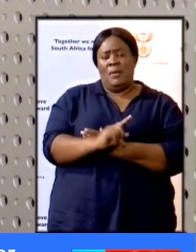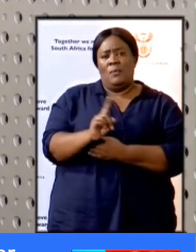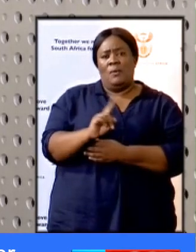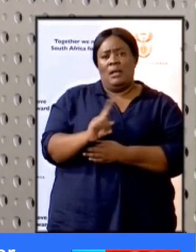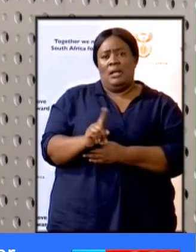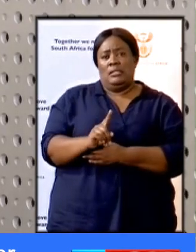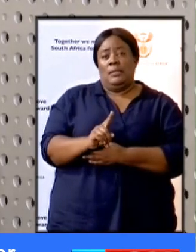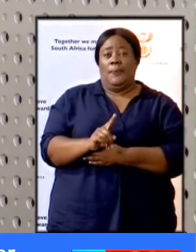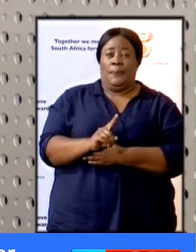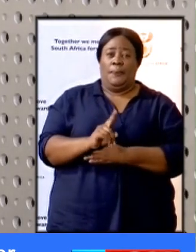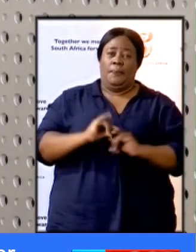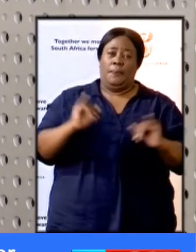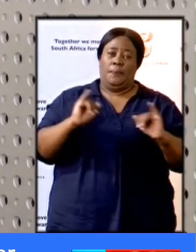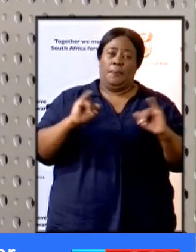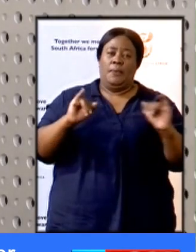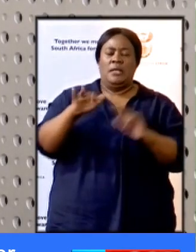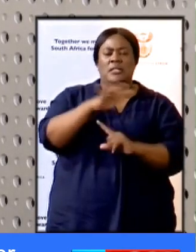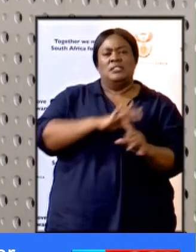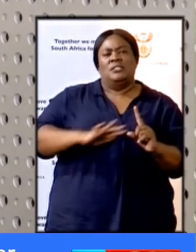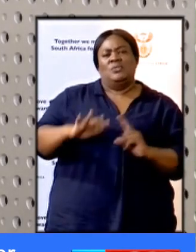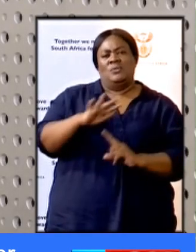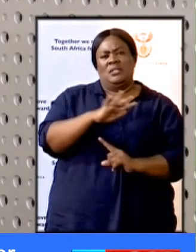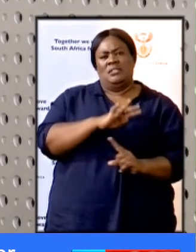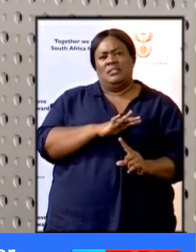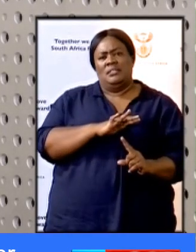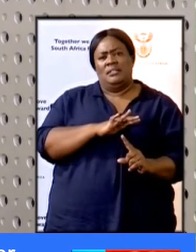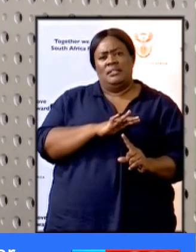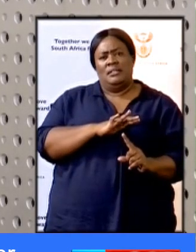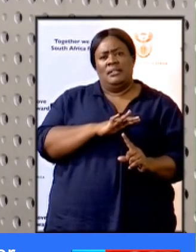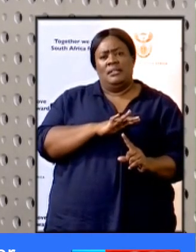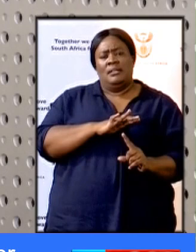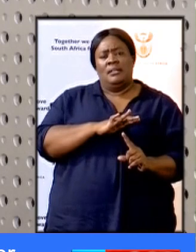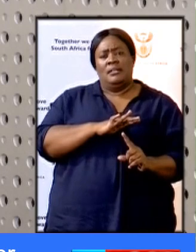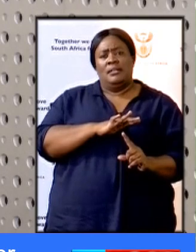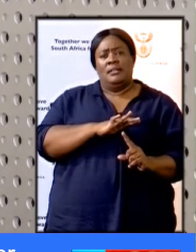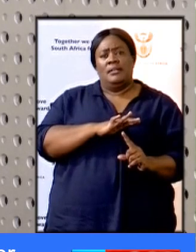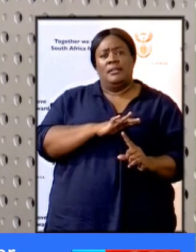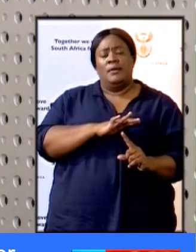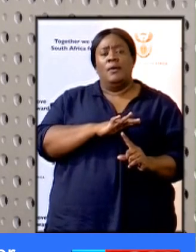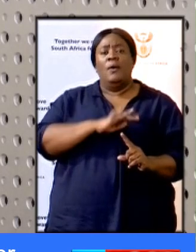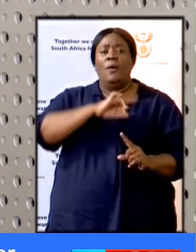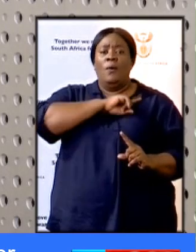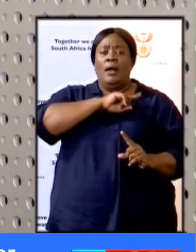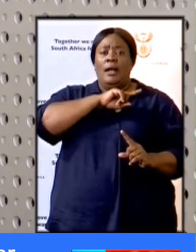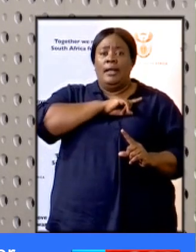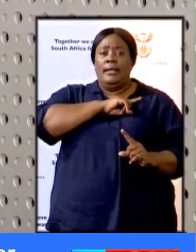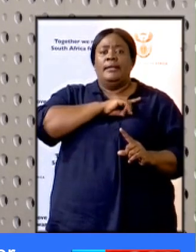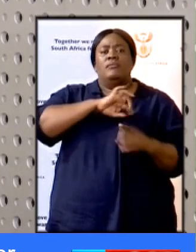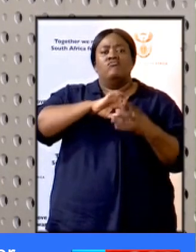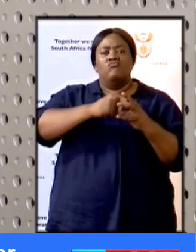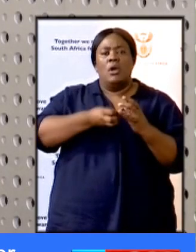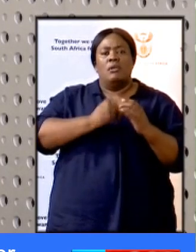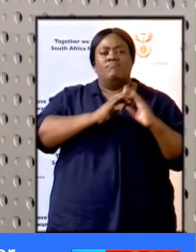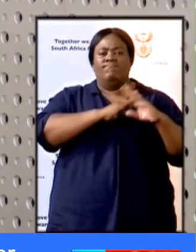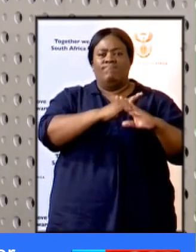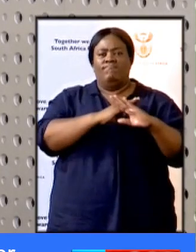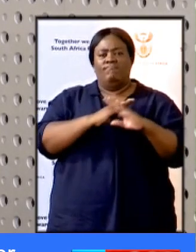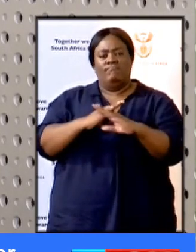uncharted territory in confronting the aspects of the COVID-19